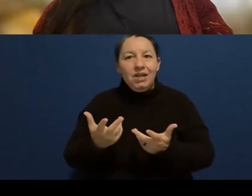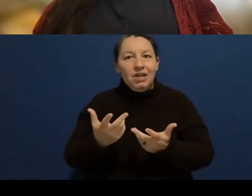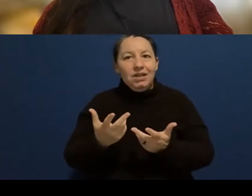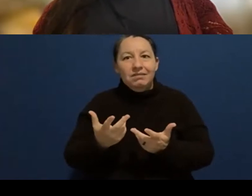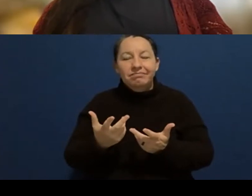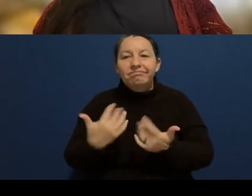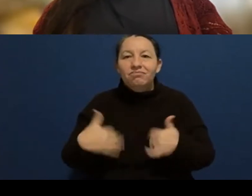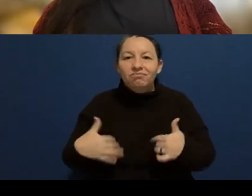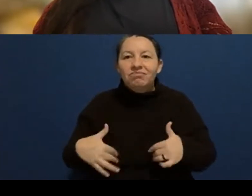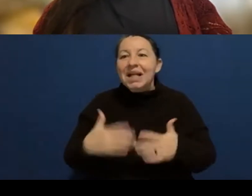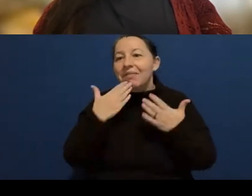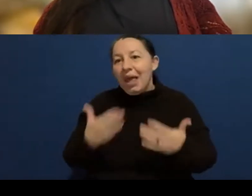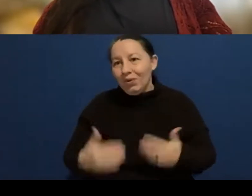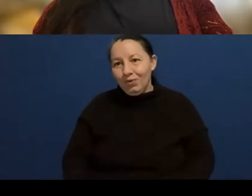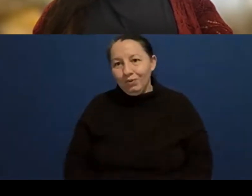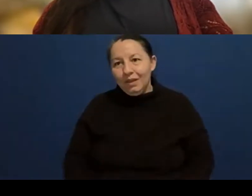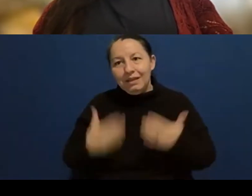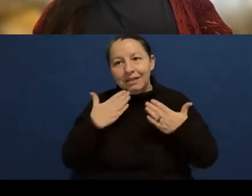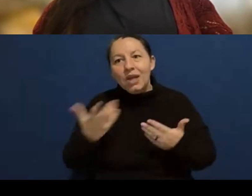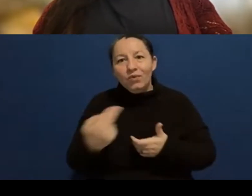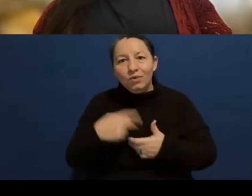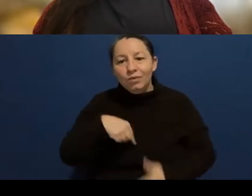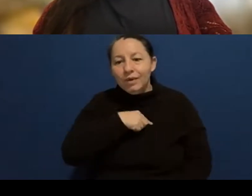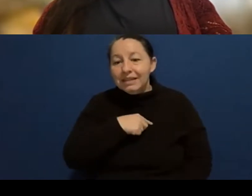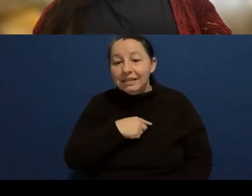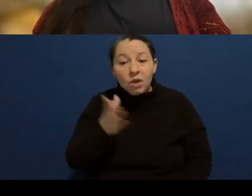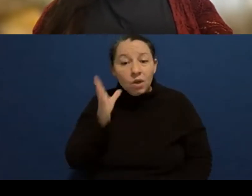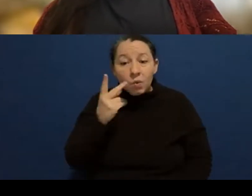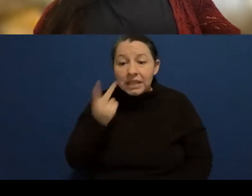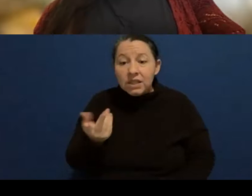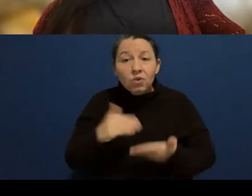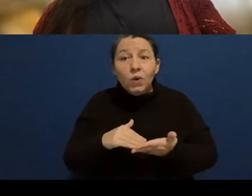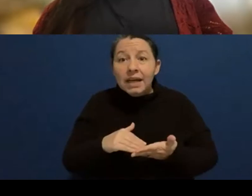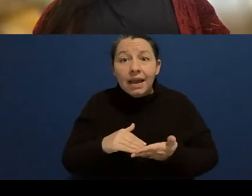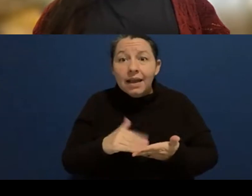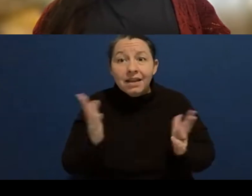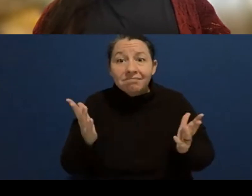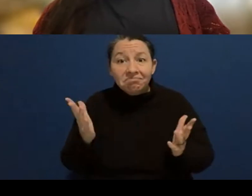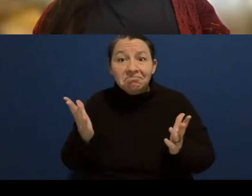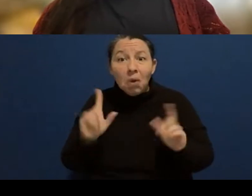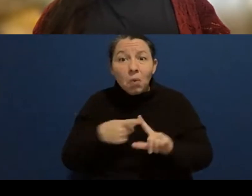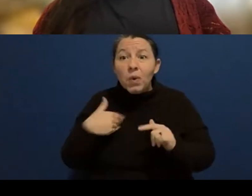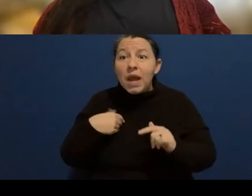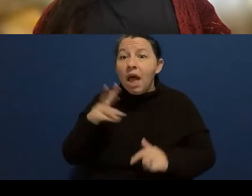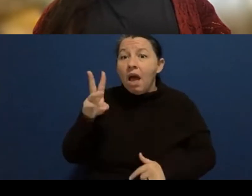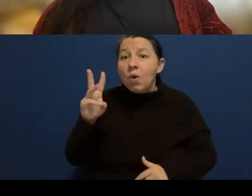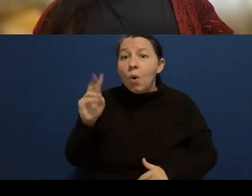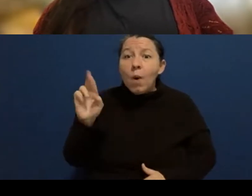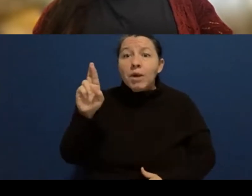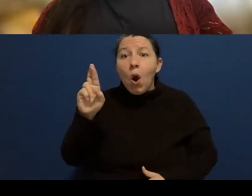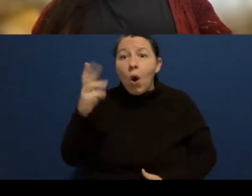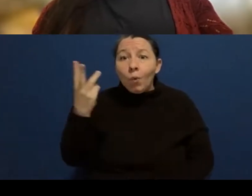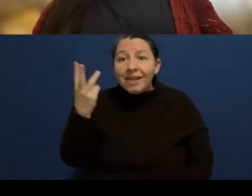Thank you for joining us. And we'll be seeing you again when we have a webinar Wednesday. We have some